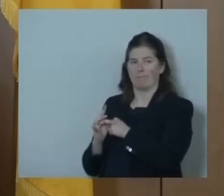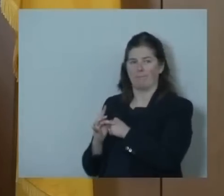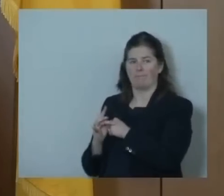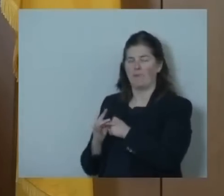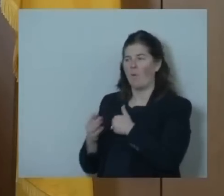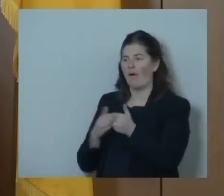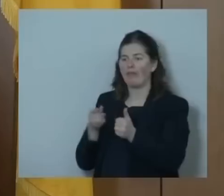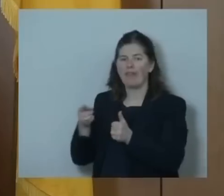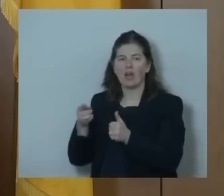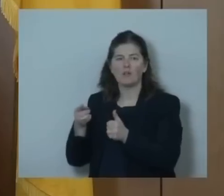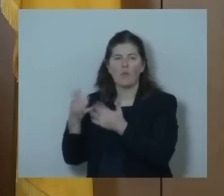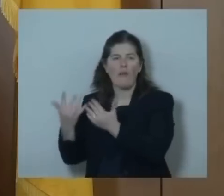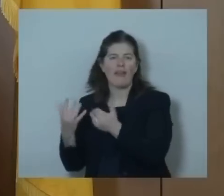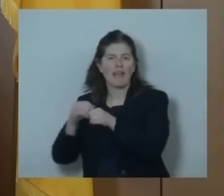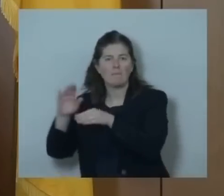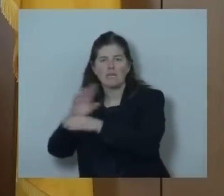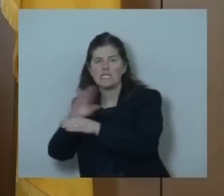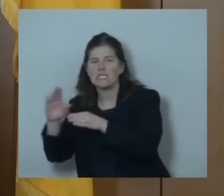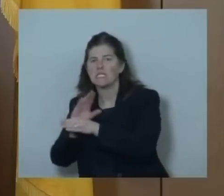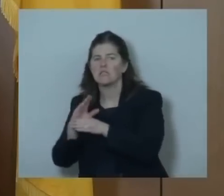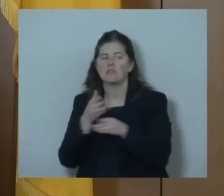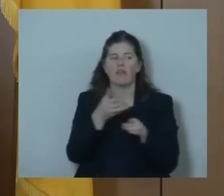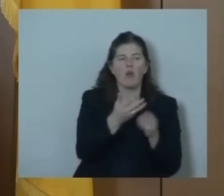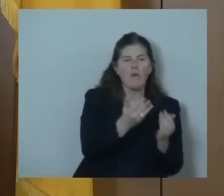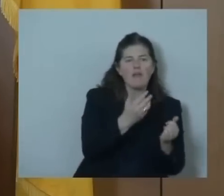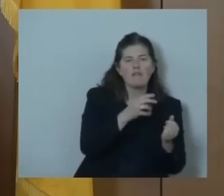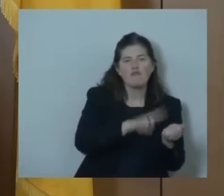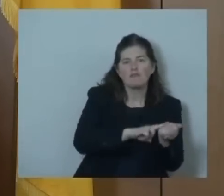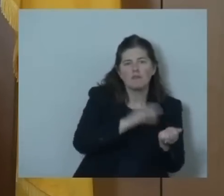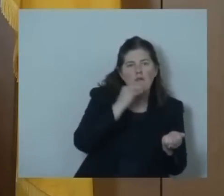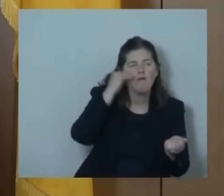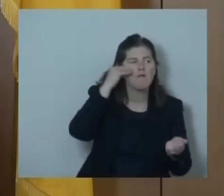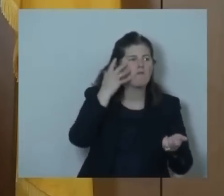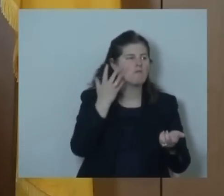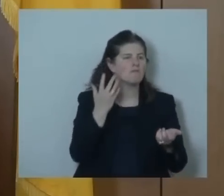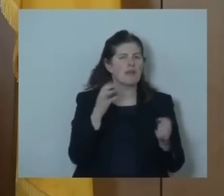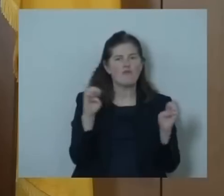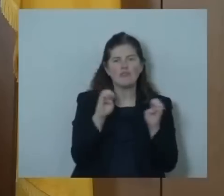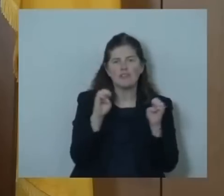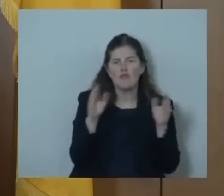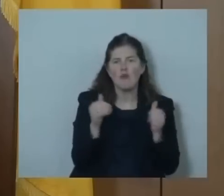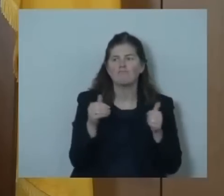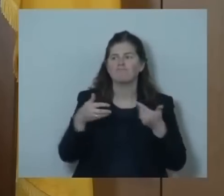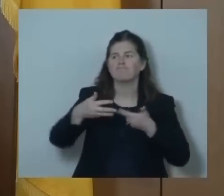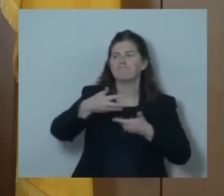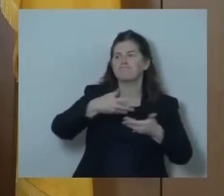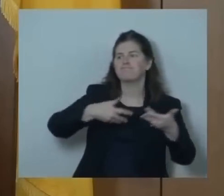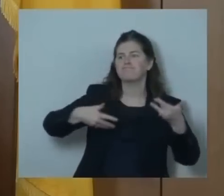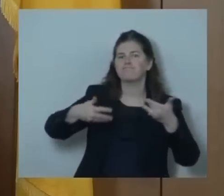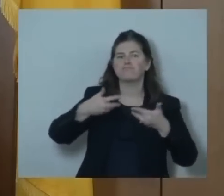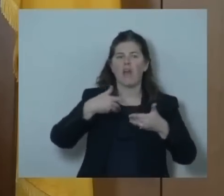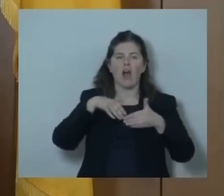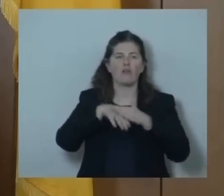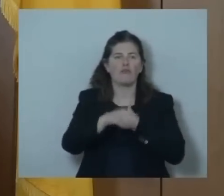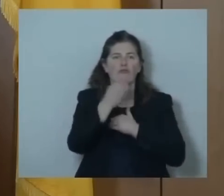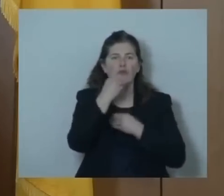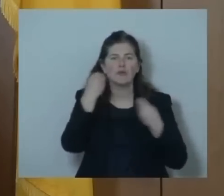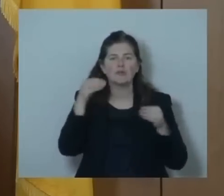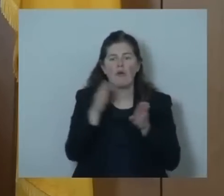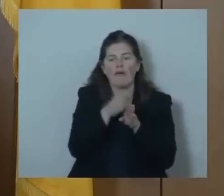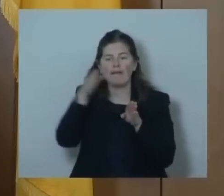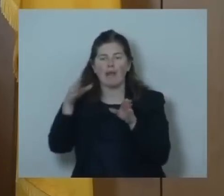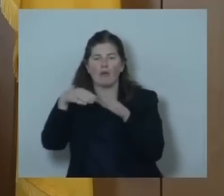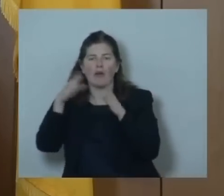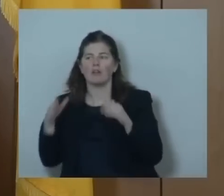business or a long-term care facility or an emergency room or a grocery store or a neighbor's